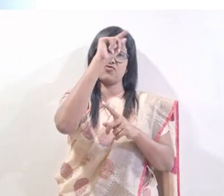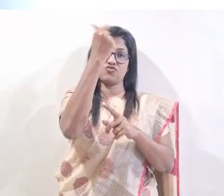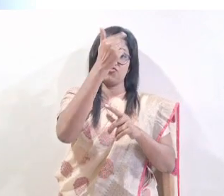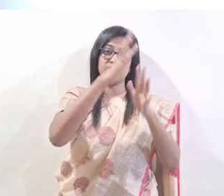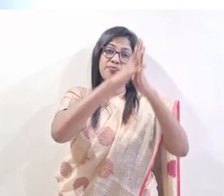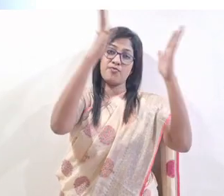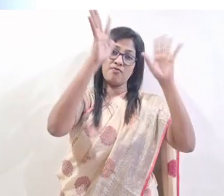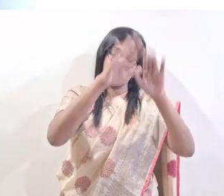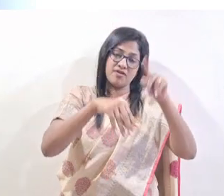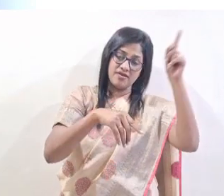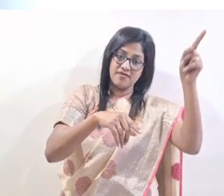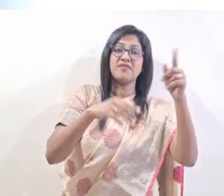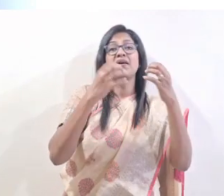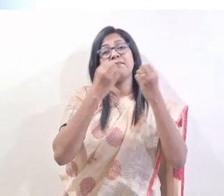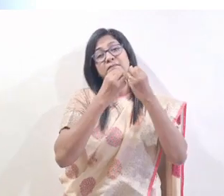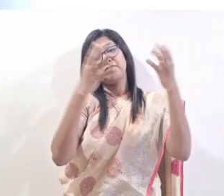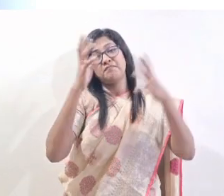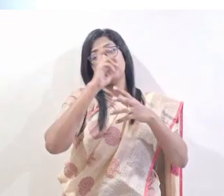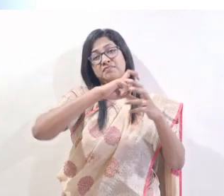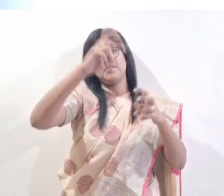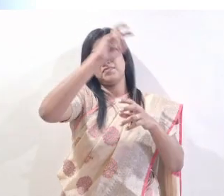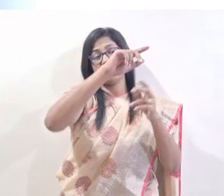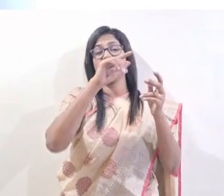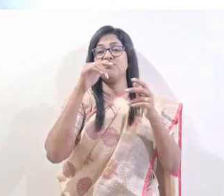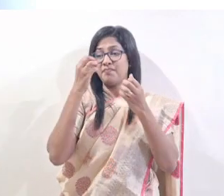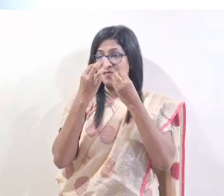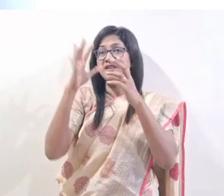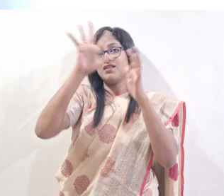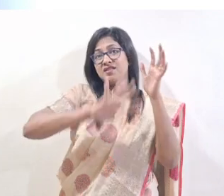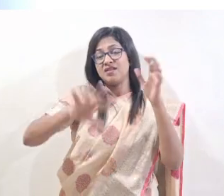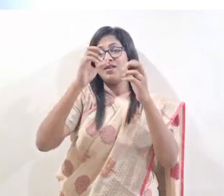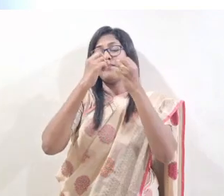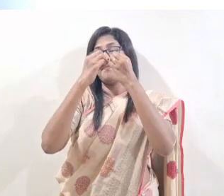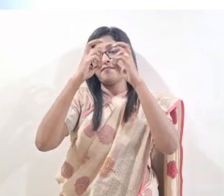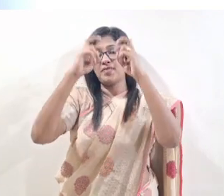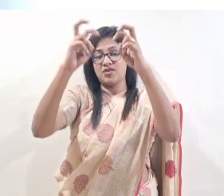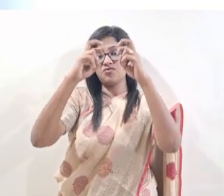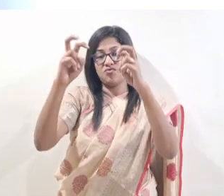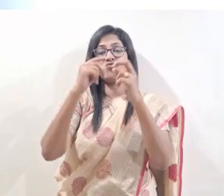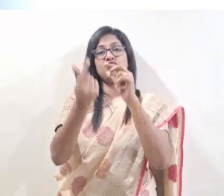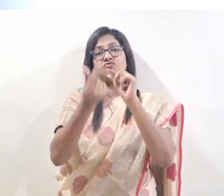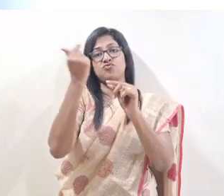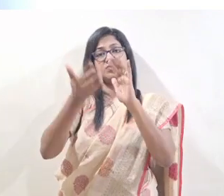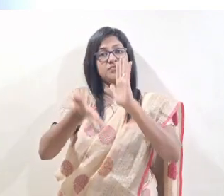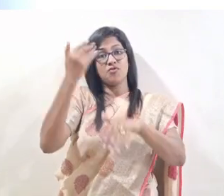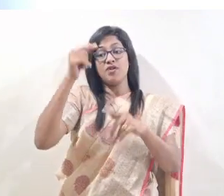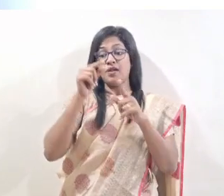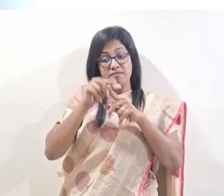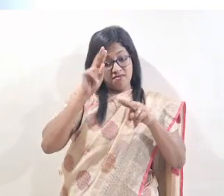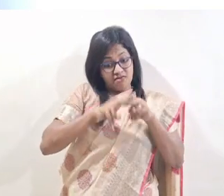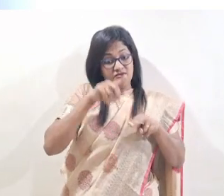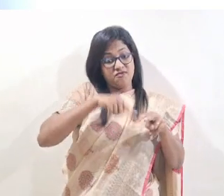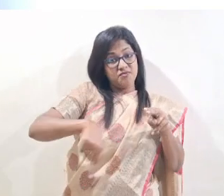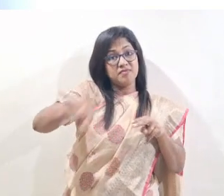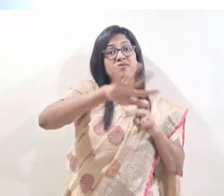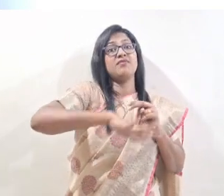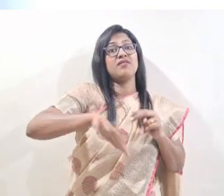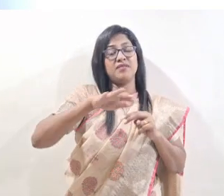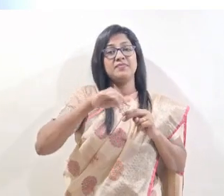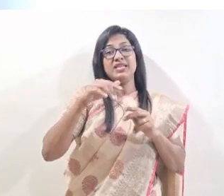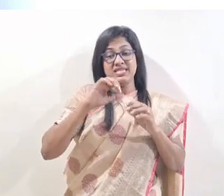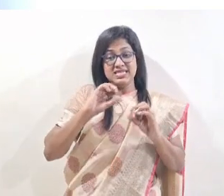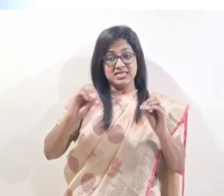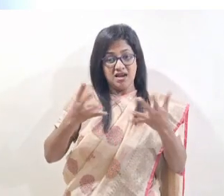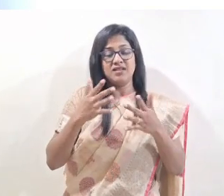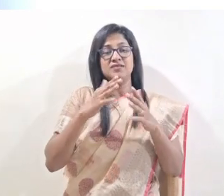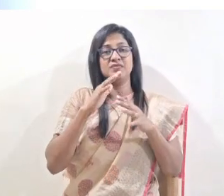it extensively. Now, most of the metros are going to U-girders, but platforms using U-girders is something which is